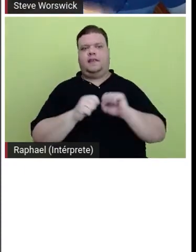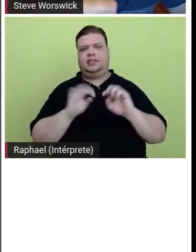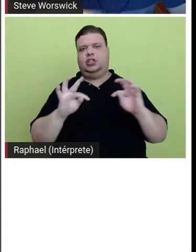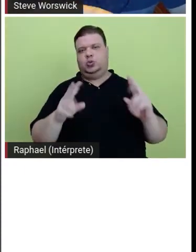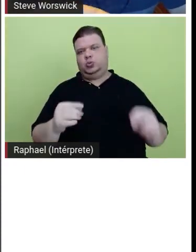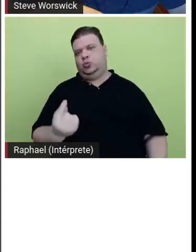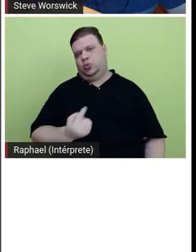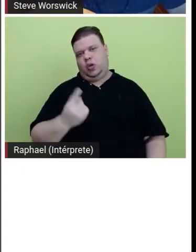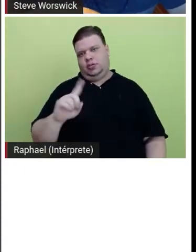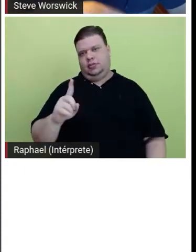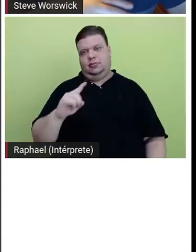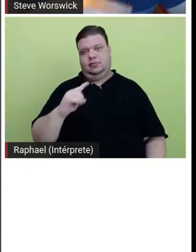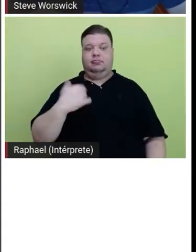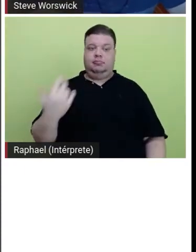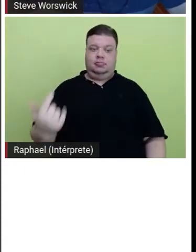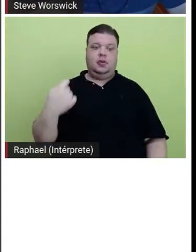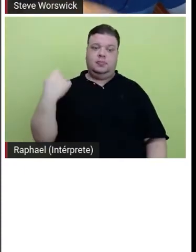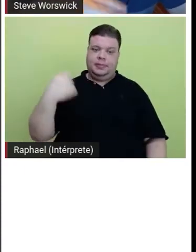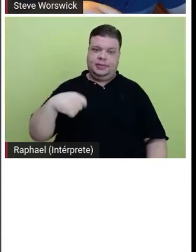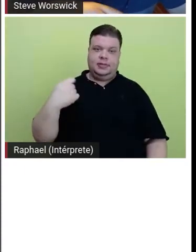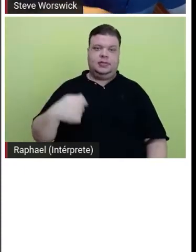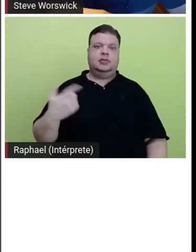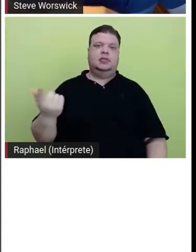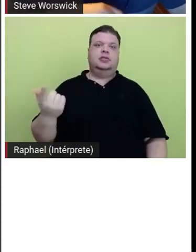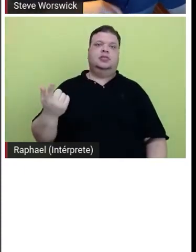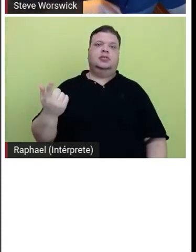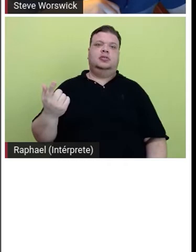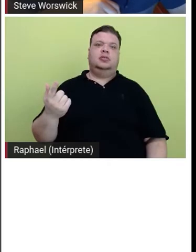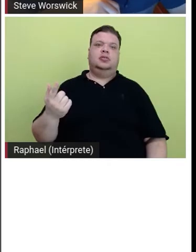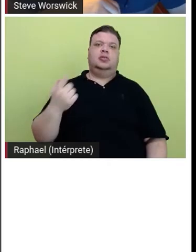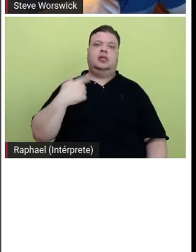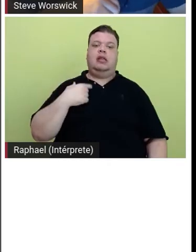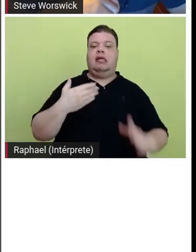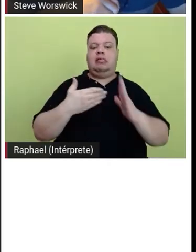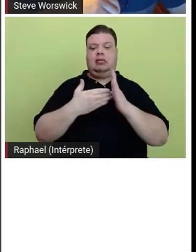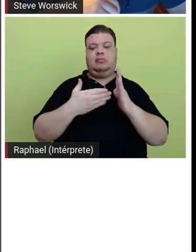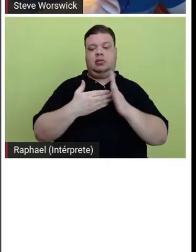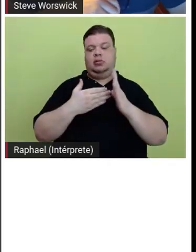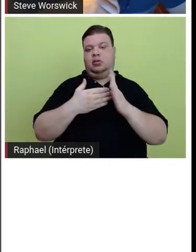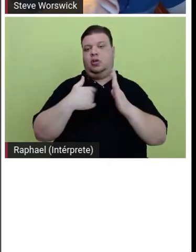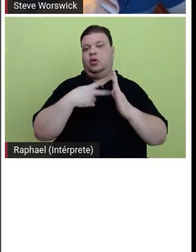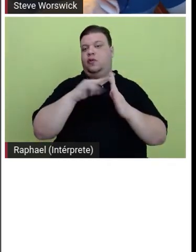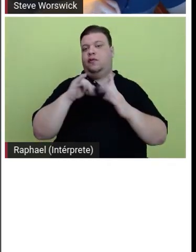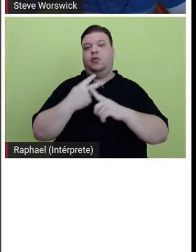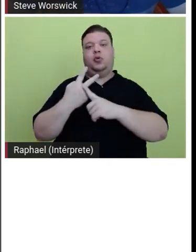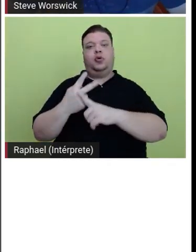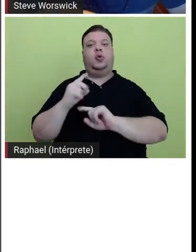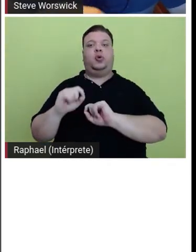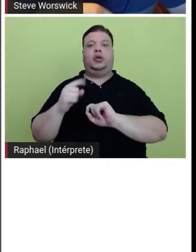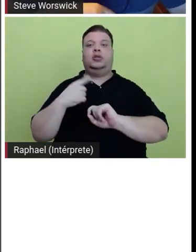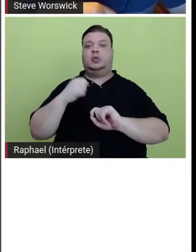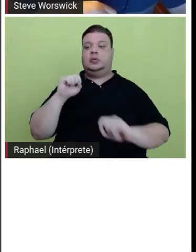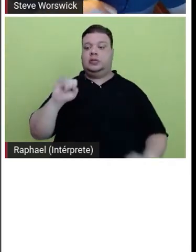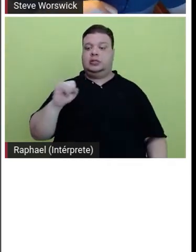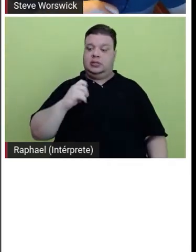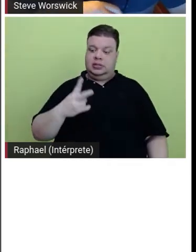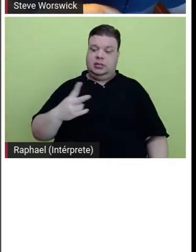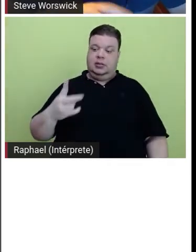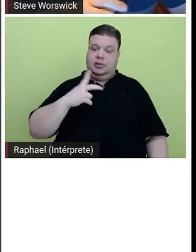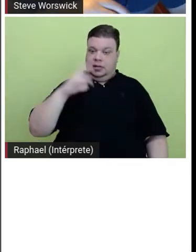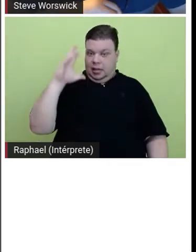She doesn't share this information amongst other people unless I give express approval. So just a few examples there. Someone